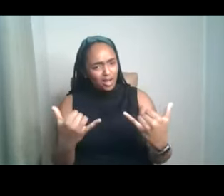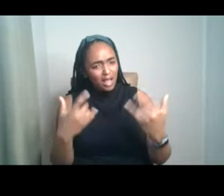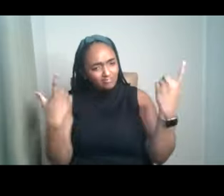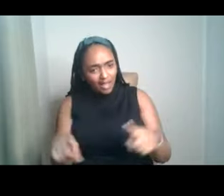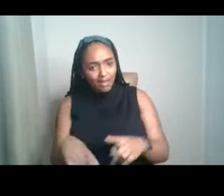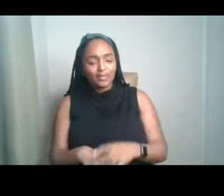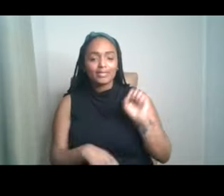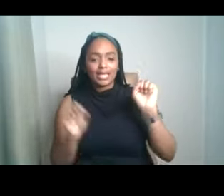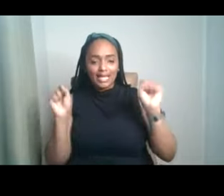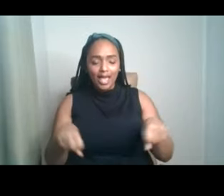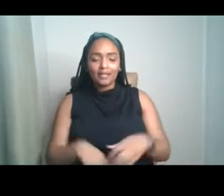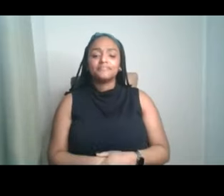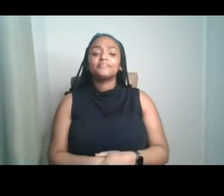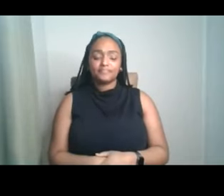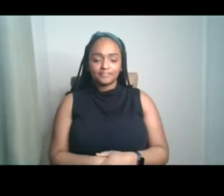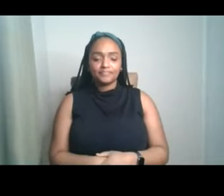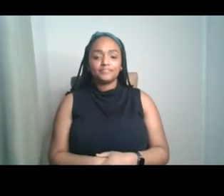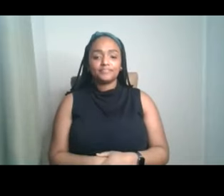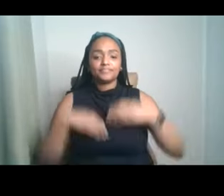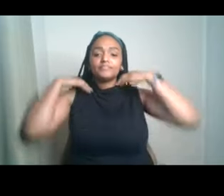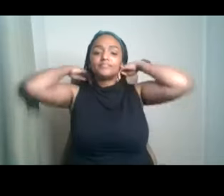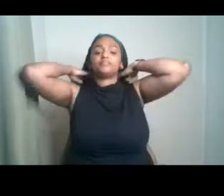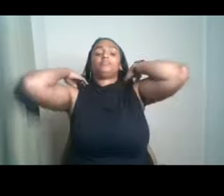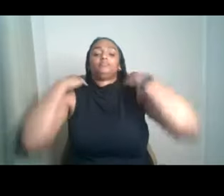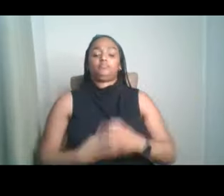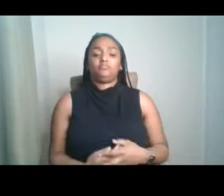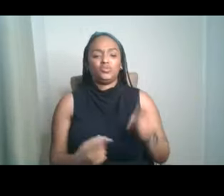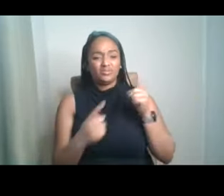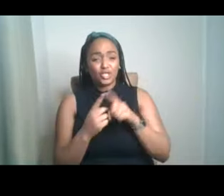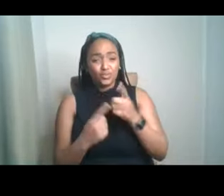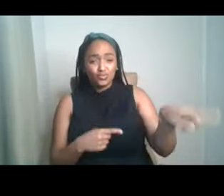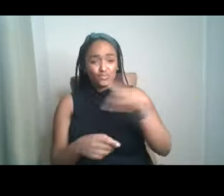free until you're free.